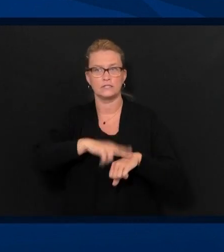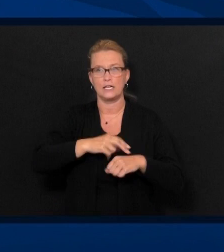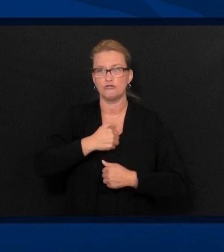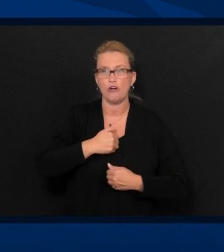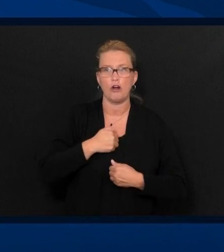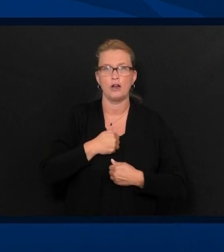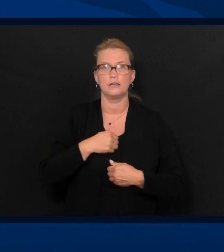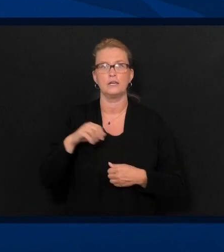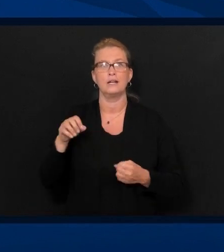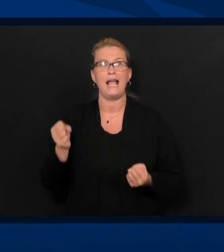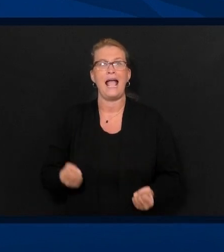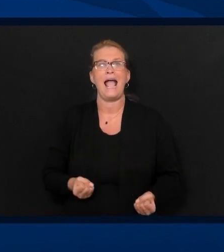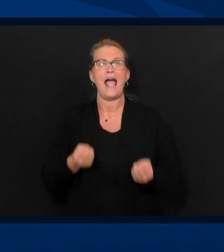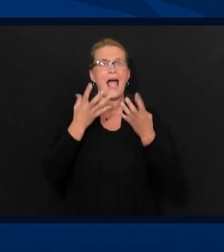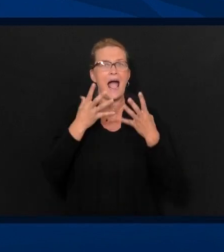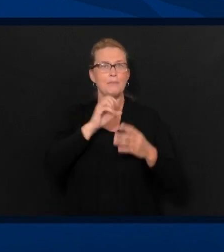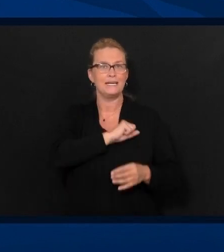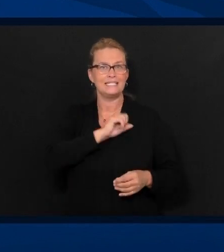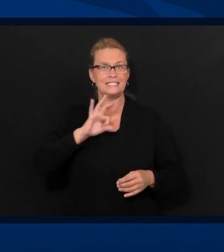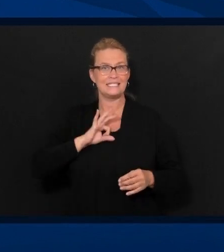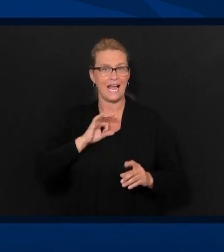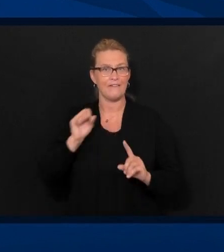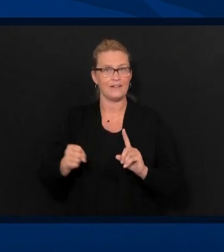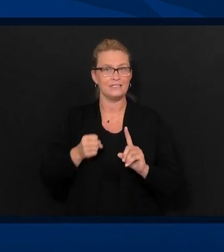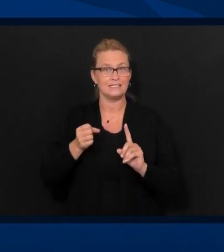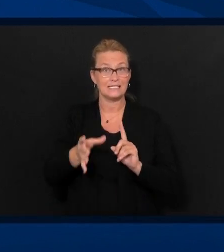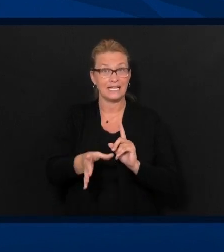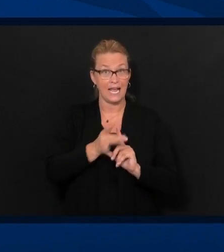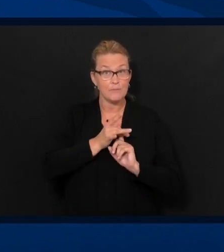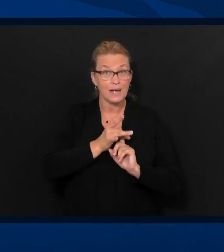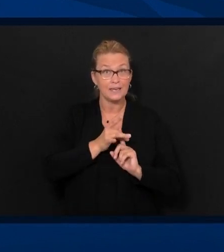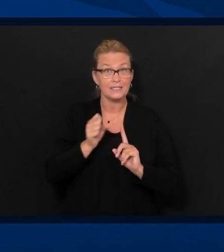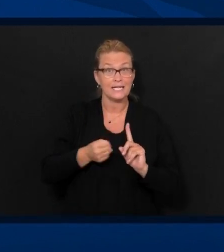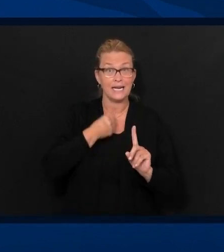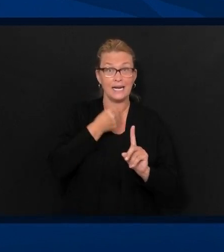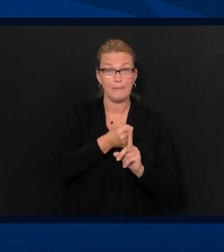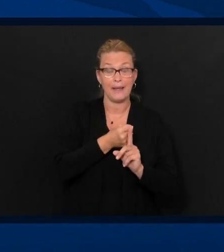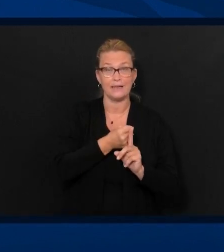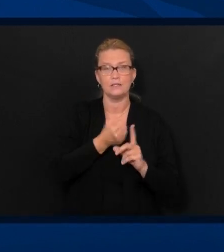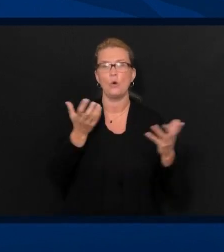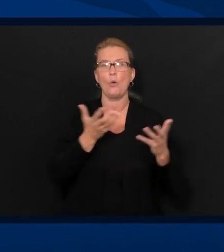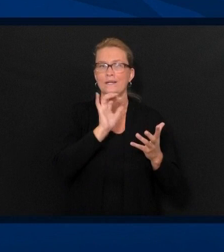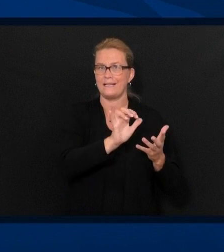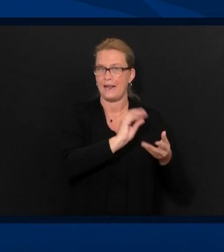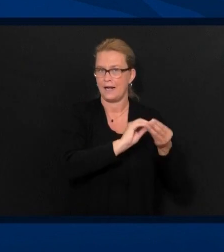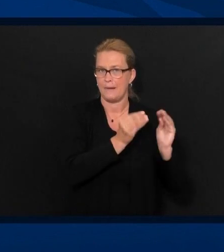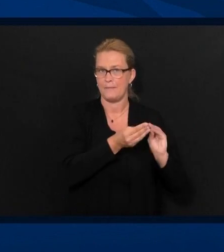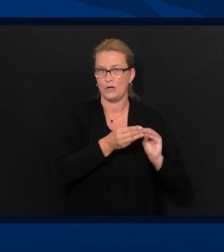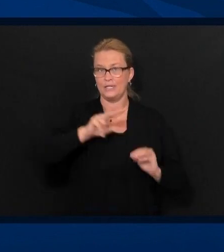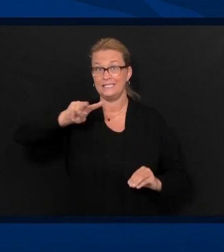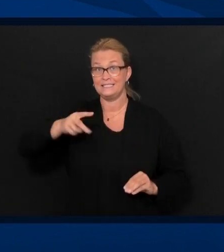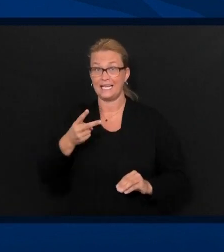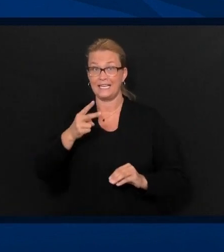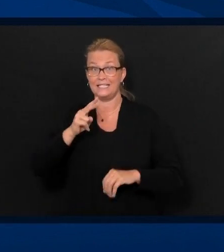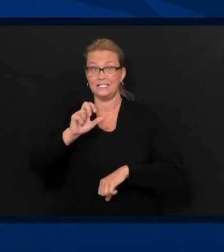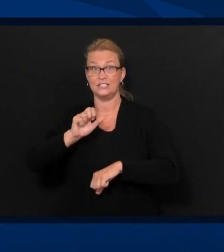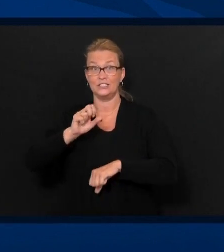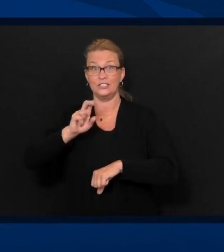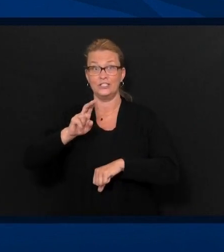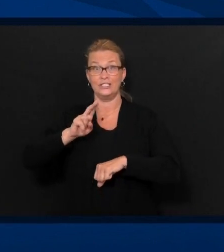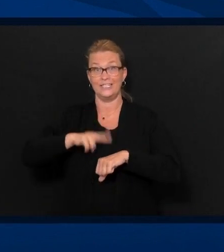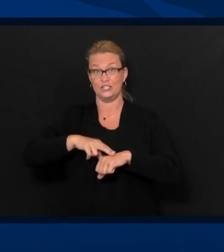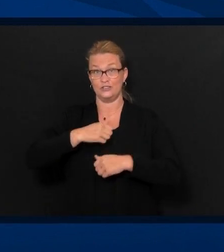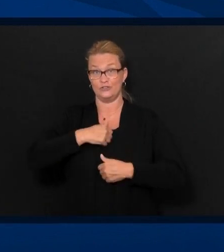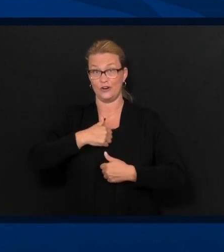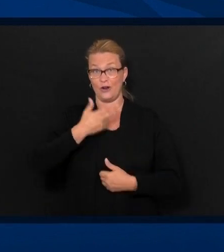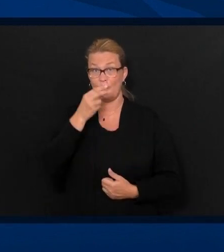many other staff members are actually impacted by COVID, and what are those numbers? And the second thing is General Hoyer, if you could dig a little deeper